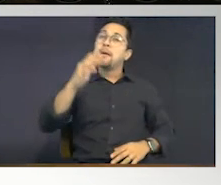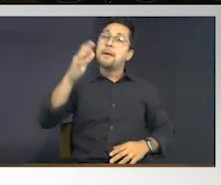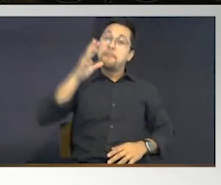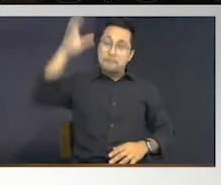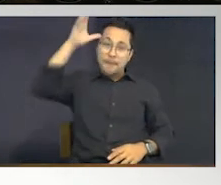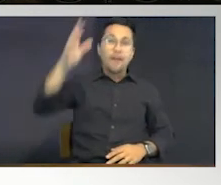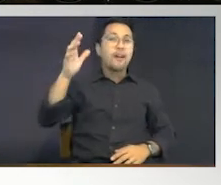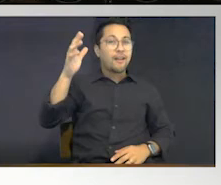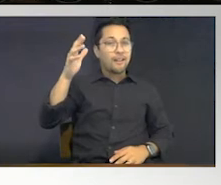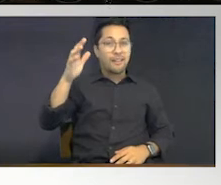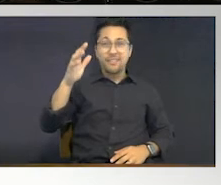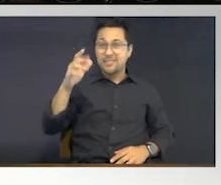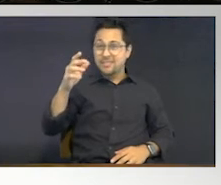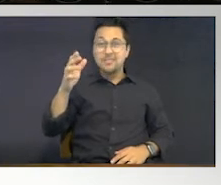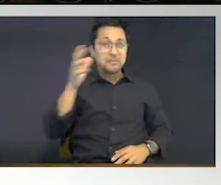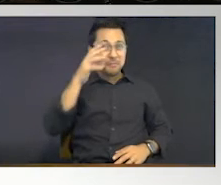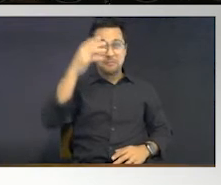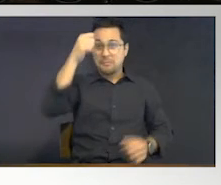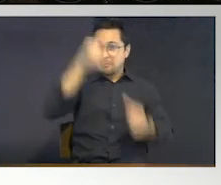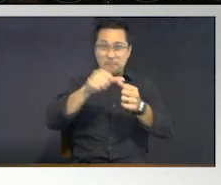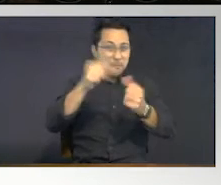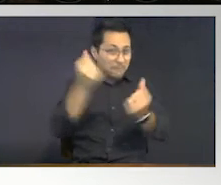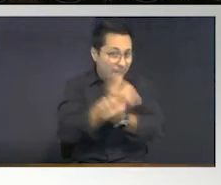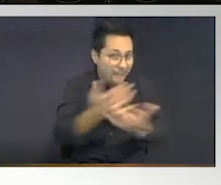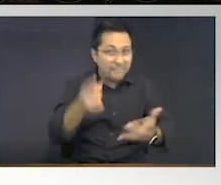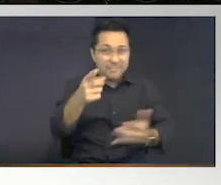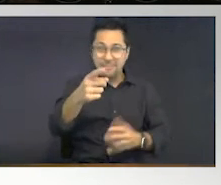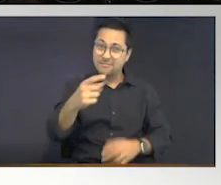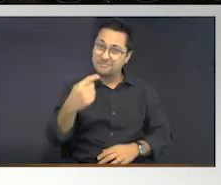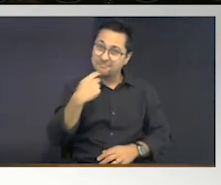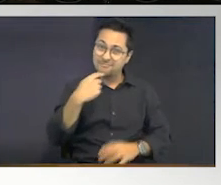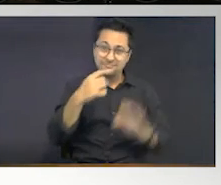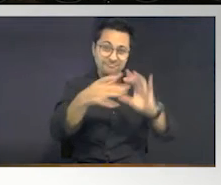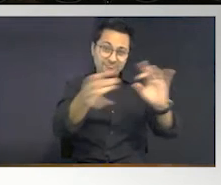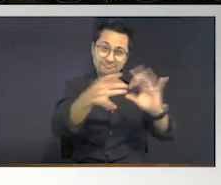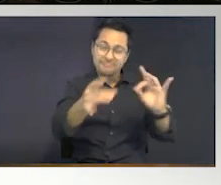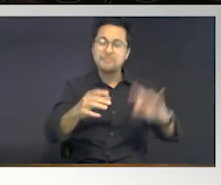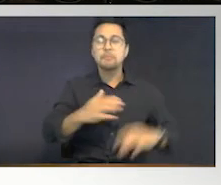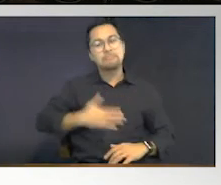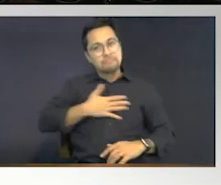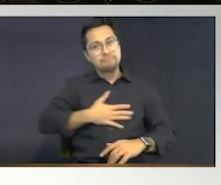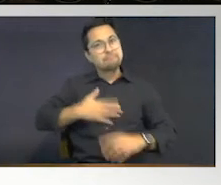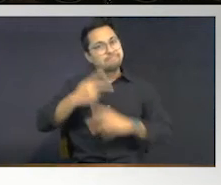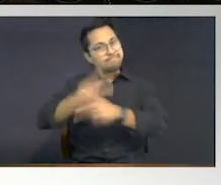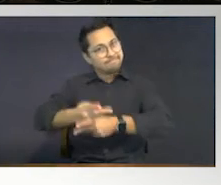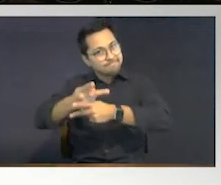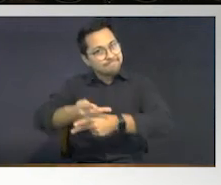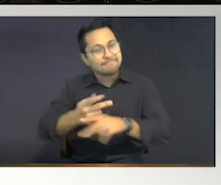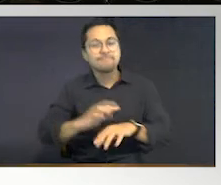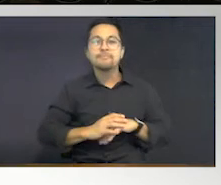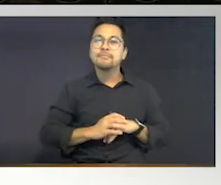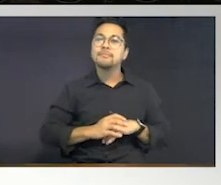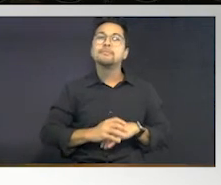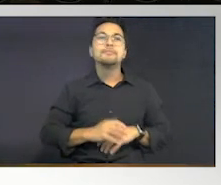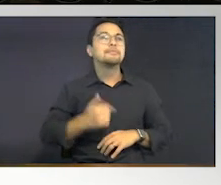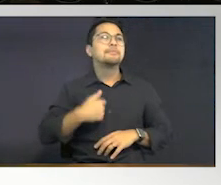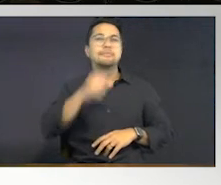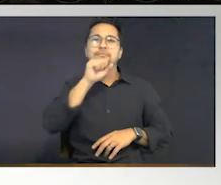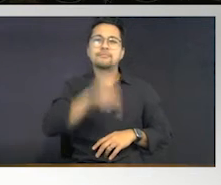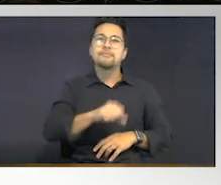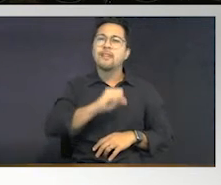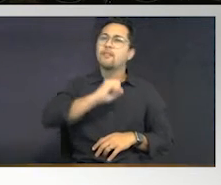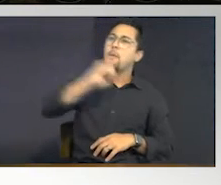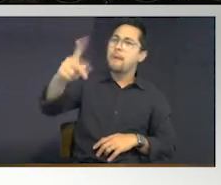say. So use them mindfully, because I love nothing better going back to the